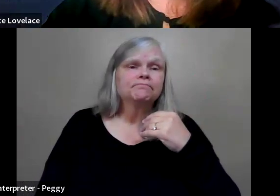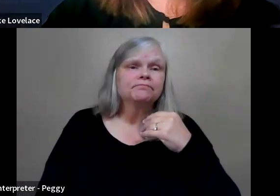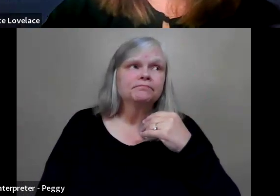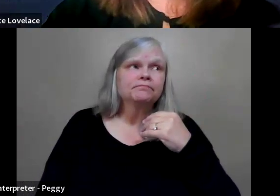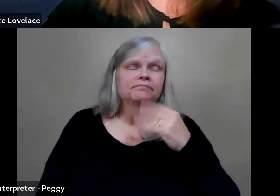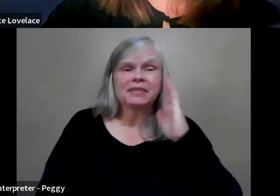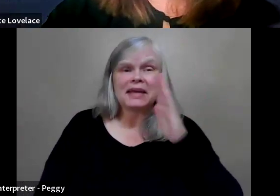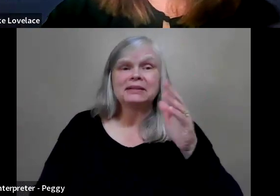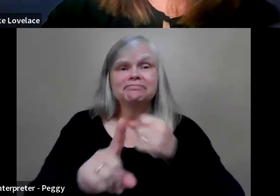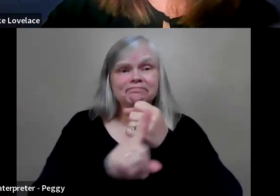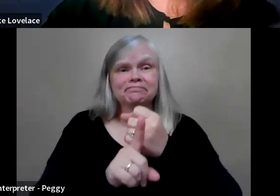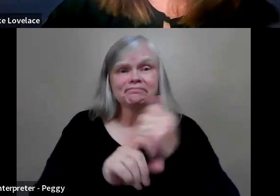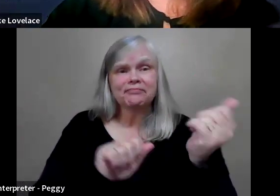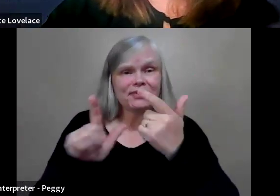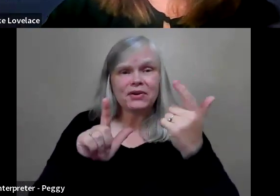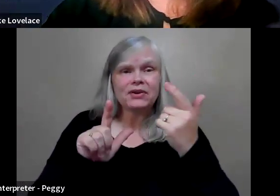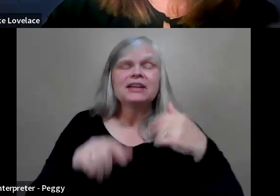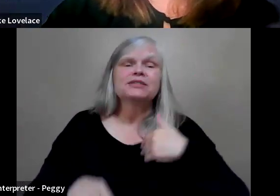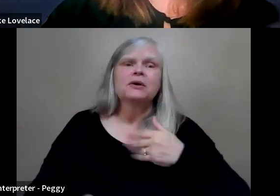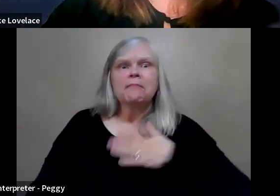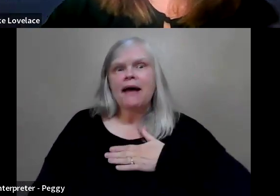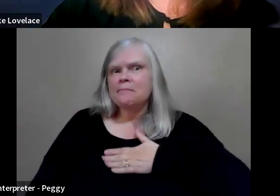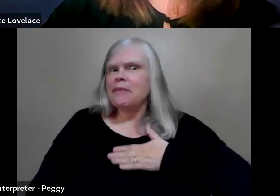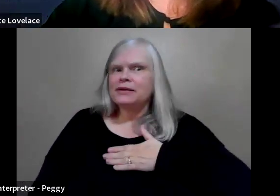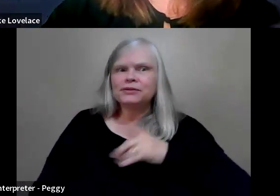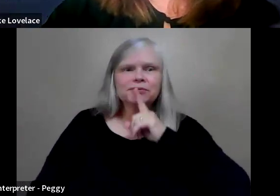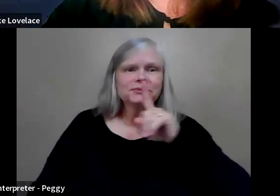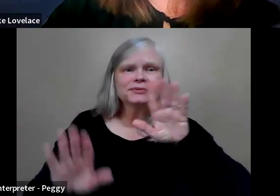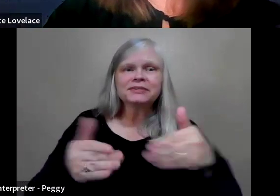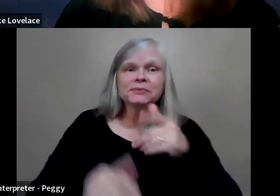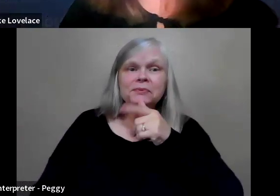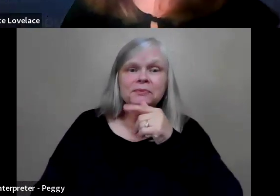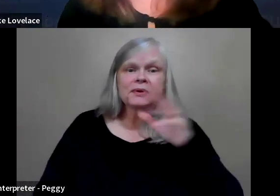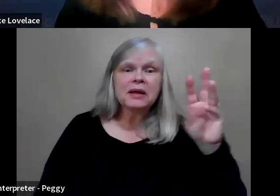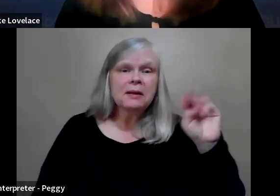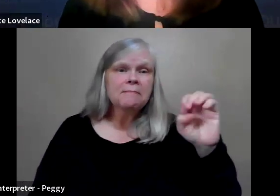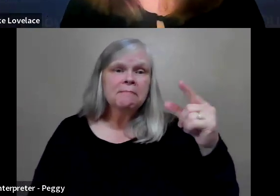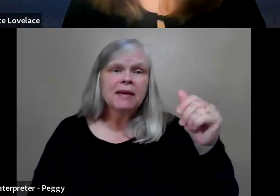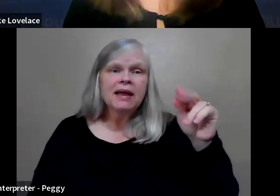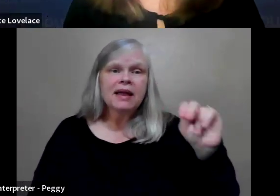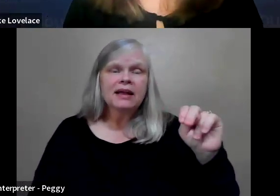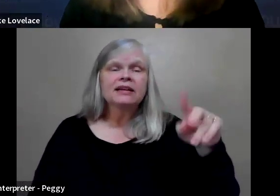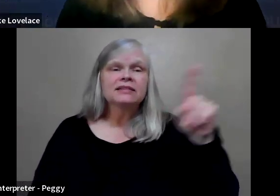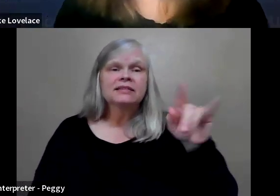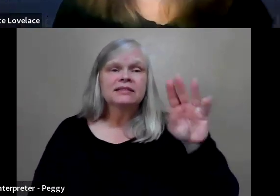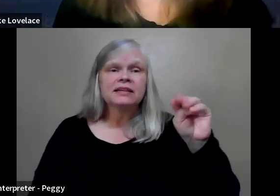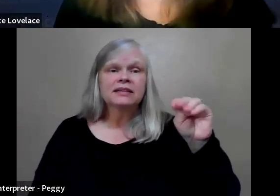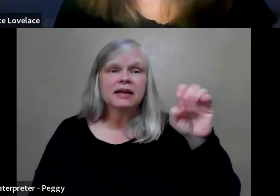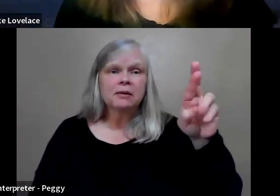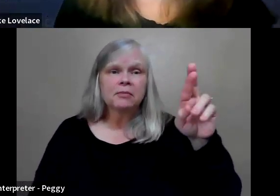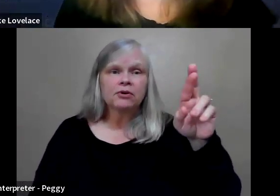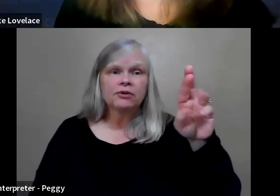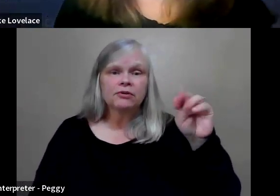touches us all. So it is my great pleasure to introduce Megan Zimmerman from Northeast Iowa Area Agency